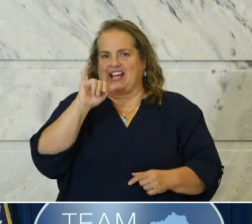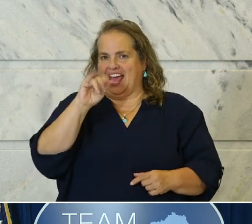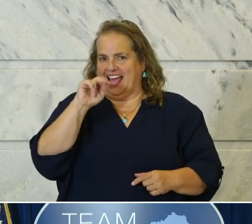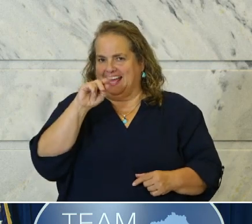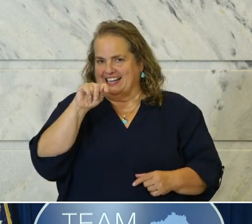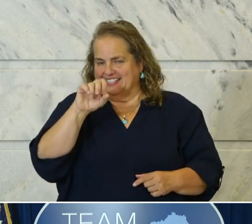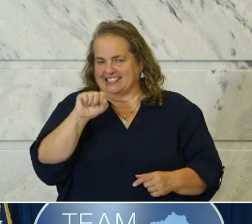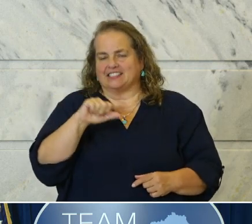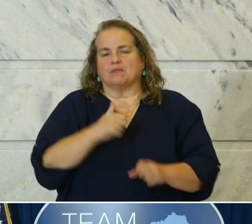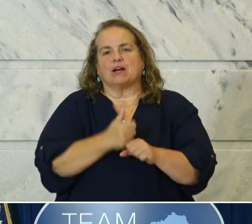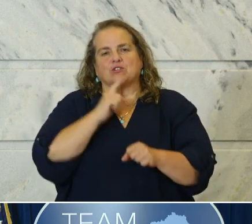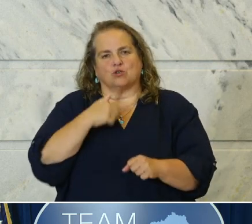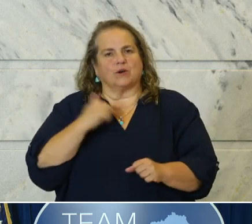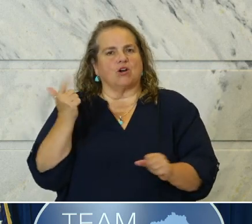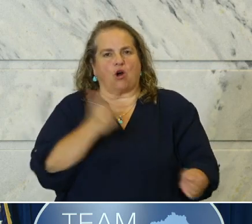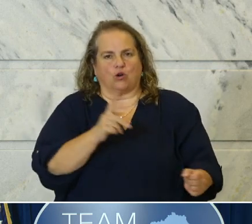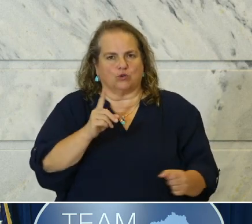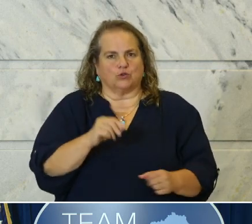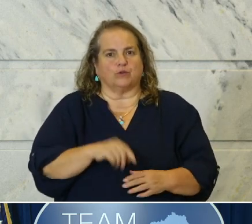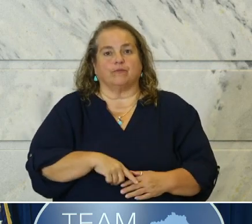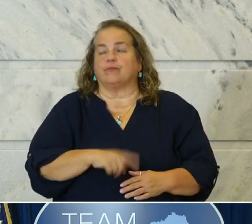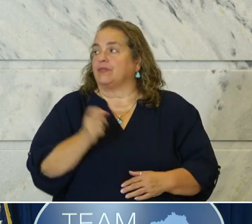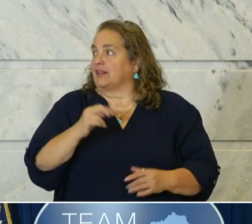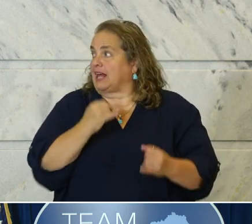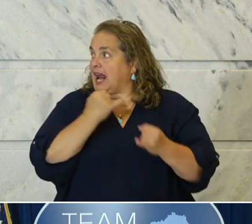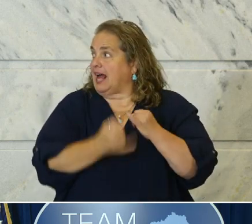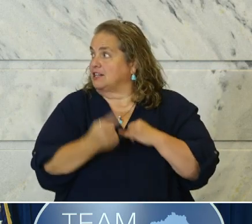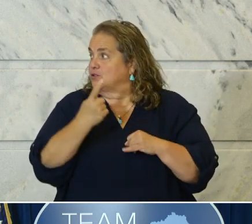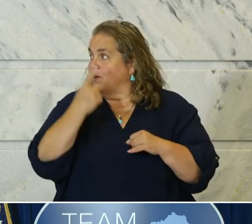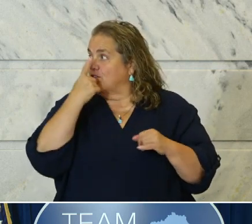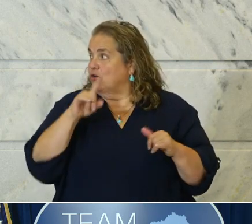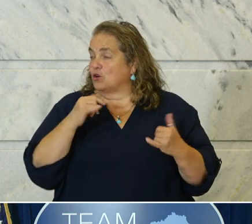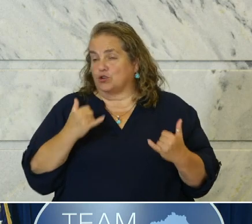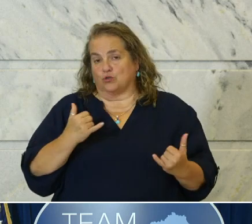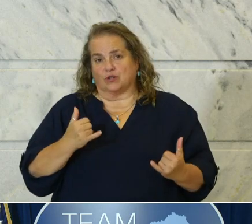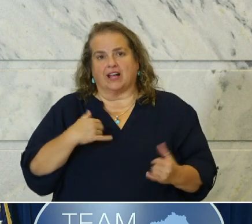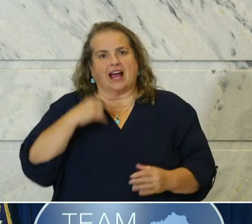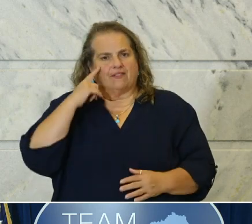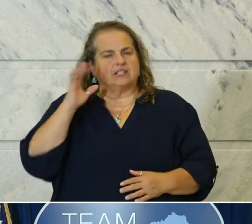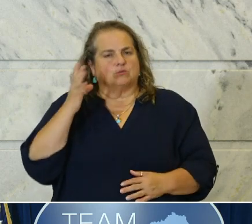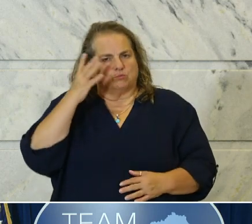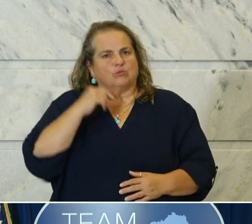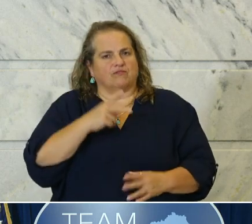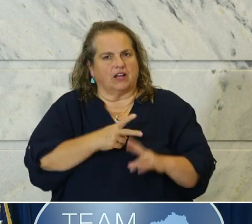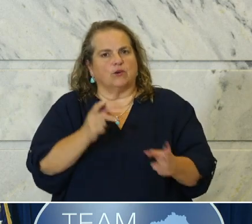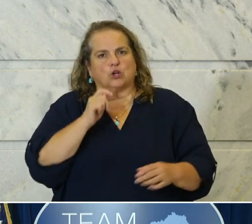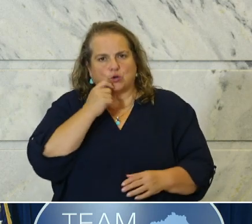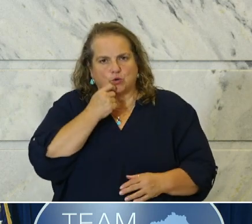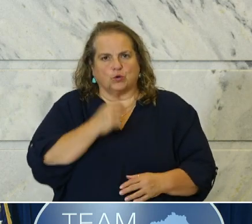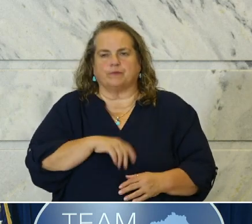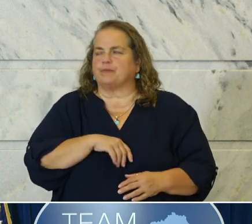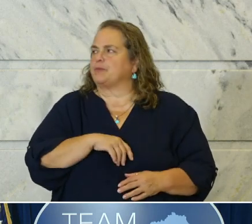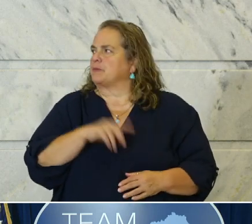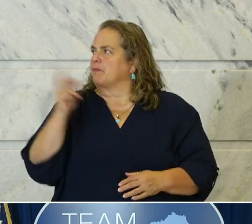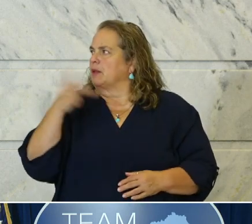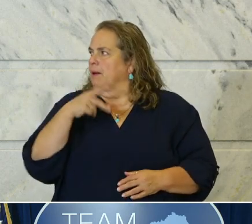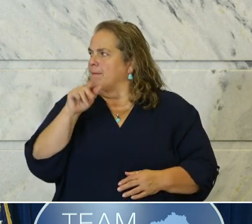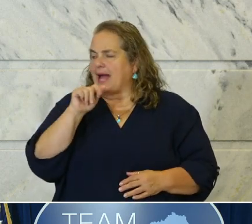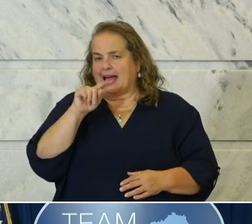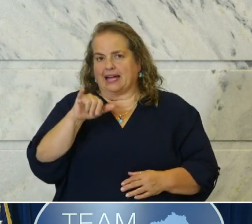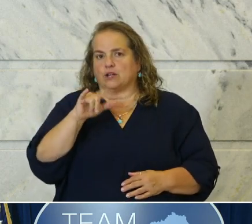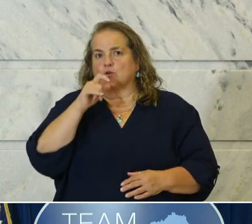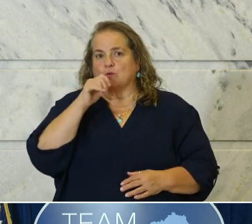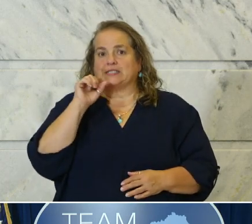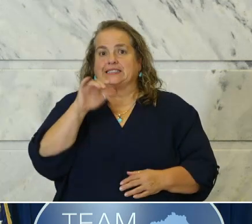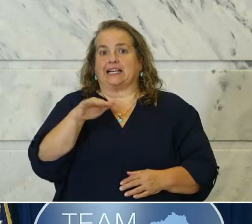through it. All right, and this is the last one for today. I think this is pretty neat. This is Patty Miles, who is sending